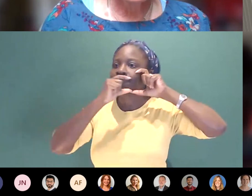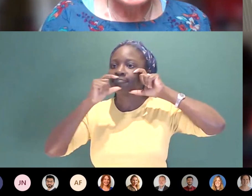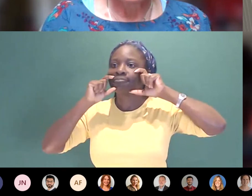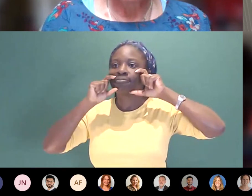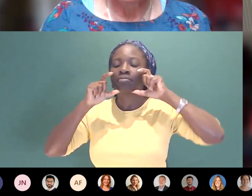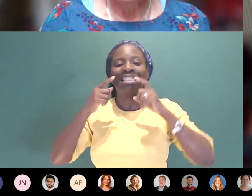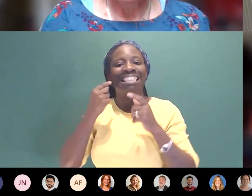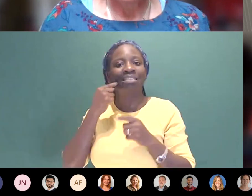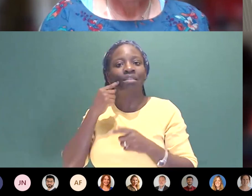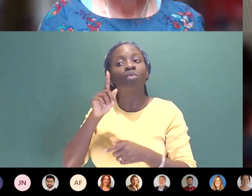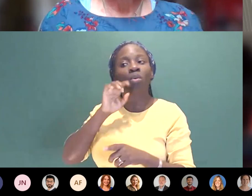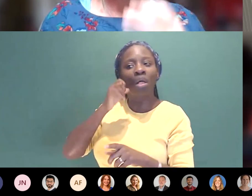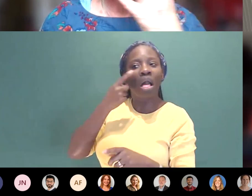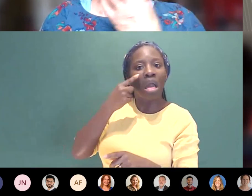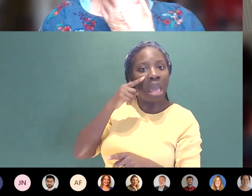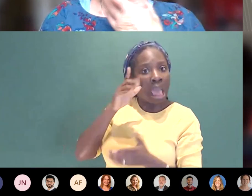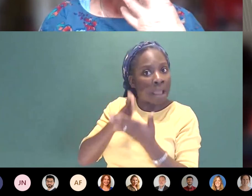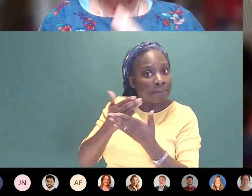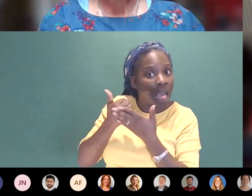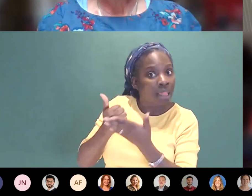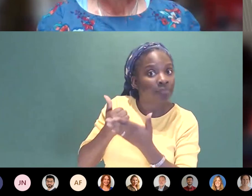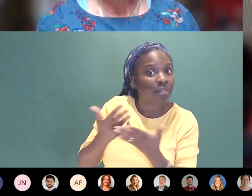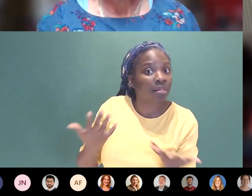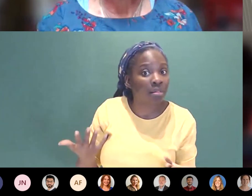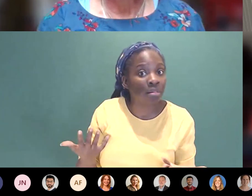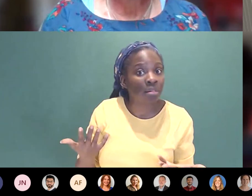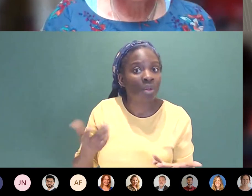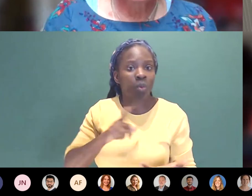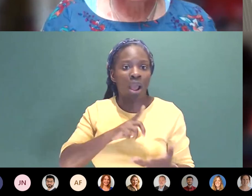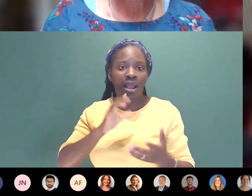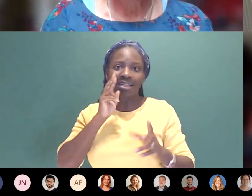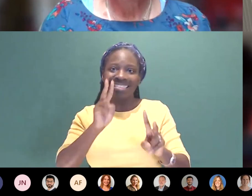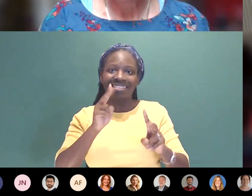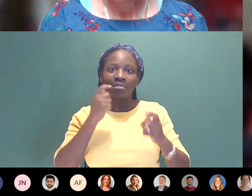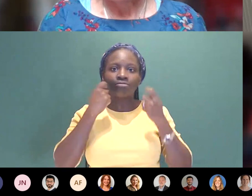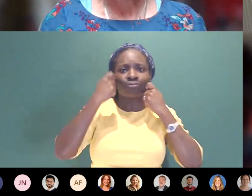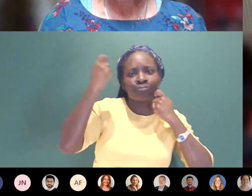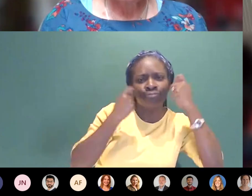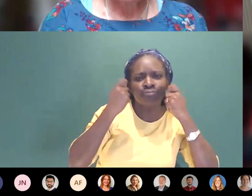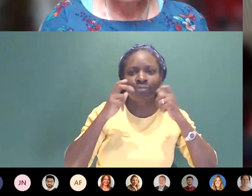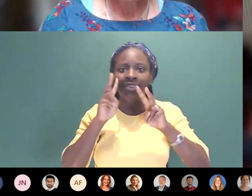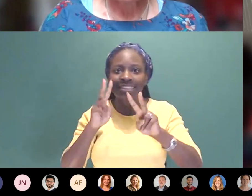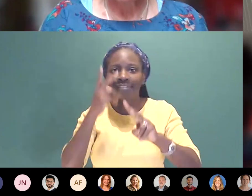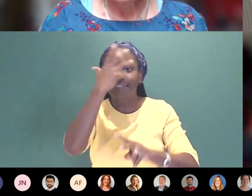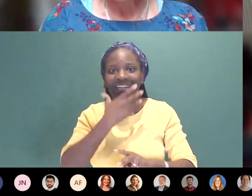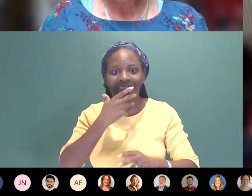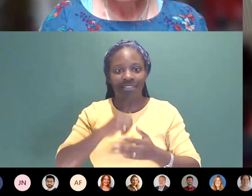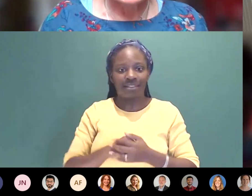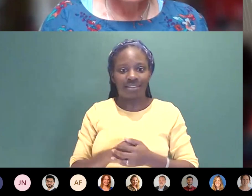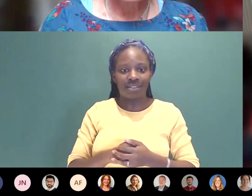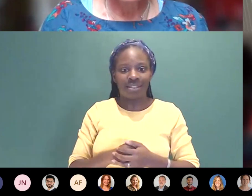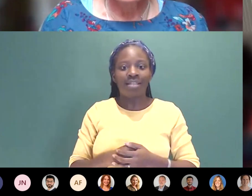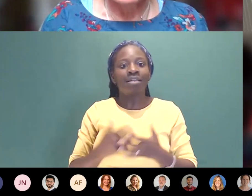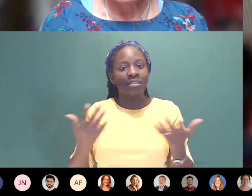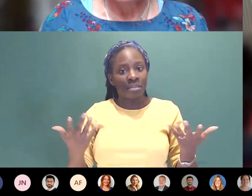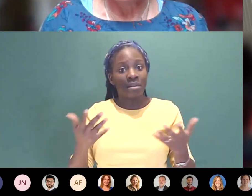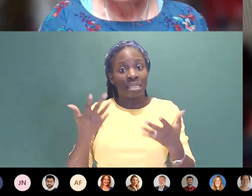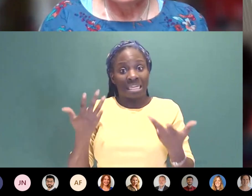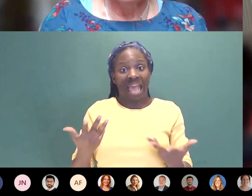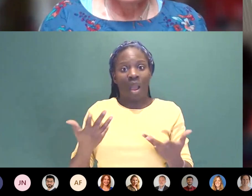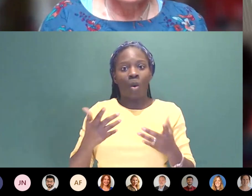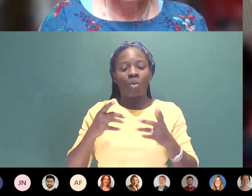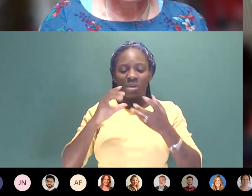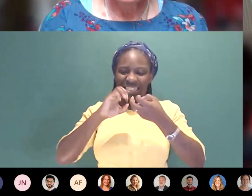do help, because at least then you can see more of the face and the facial expressions. So people have obviously started to adapt the design